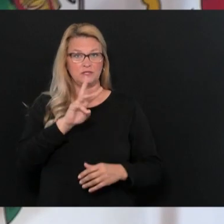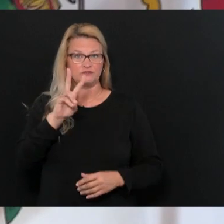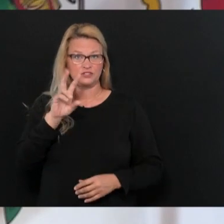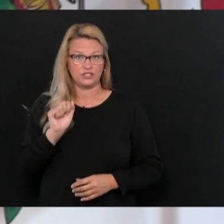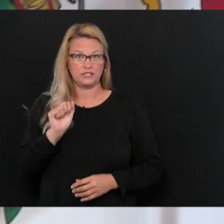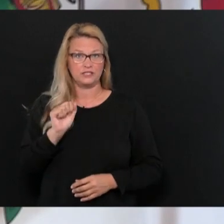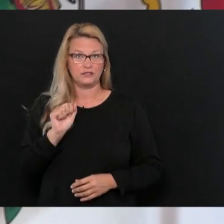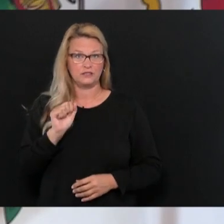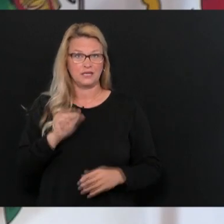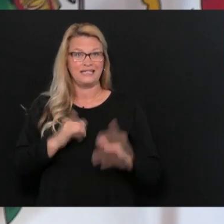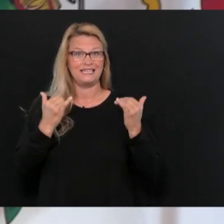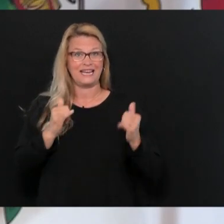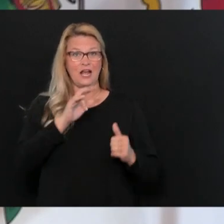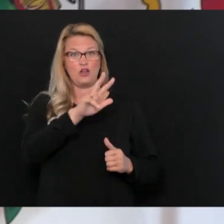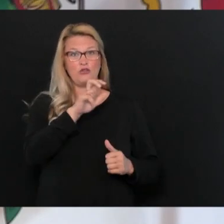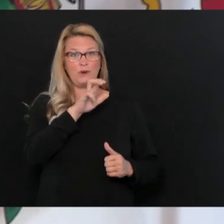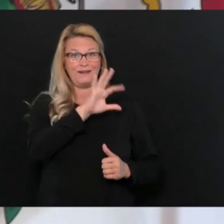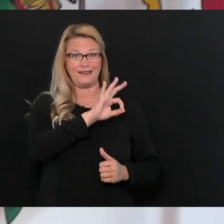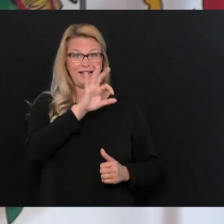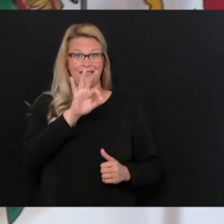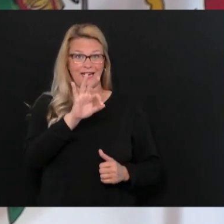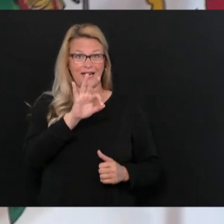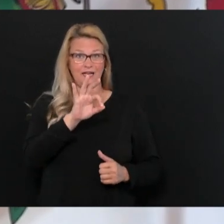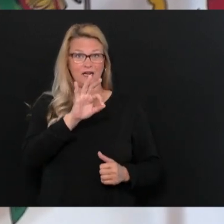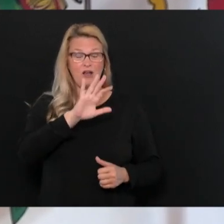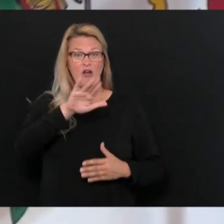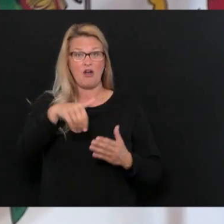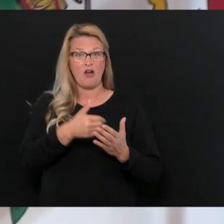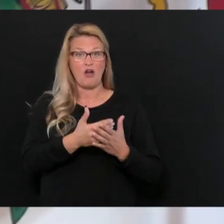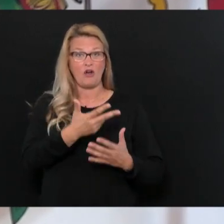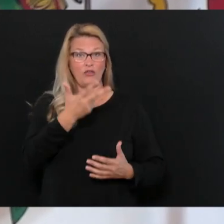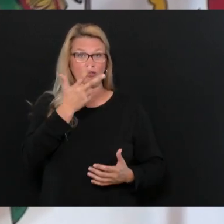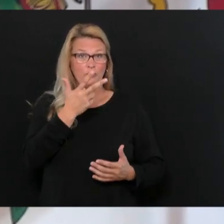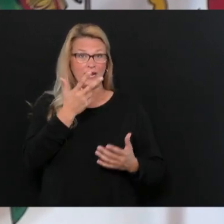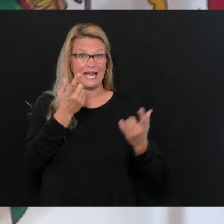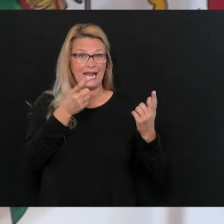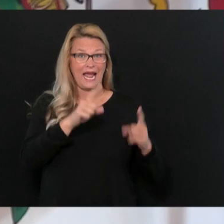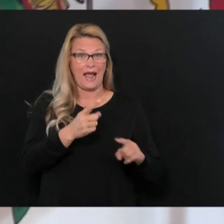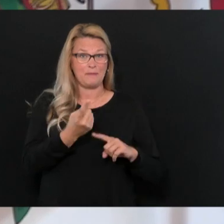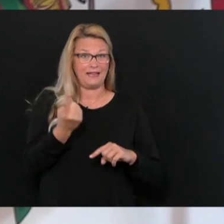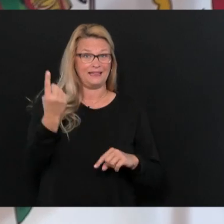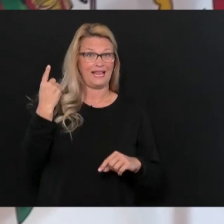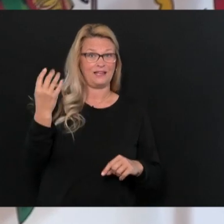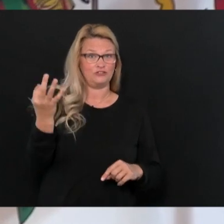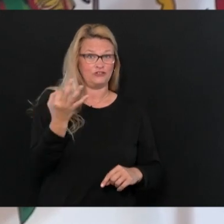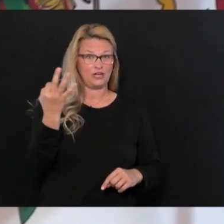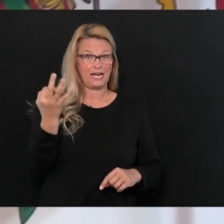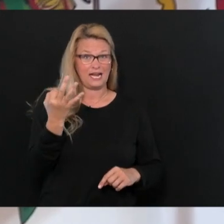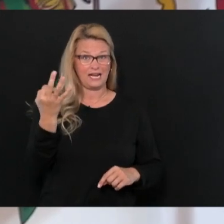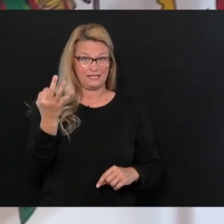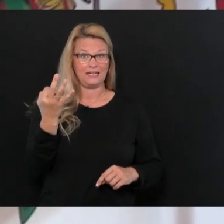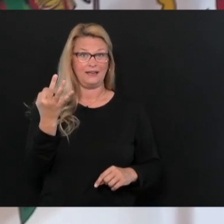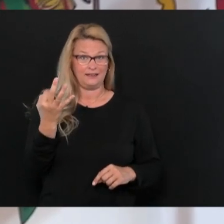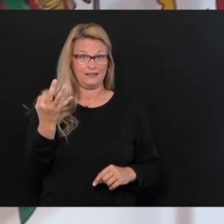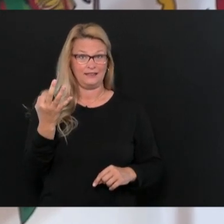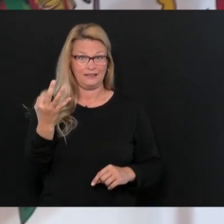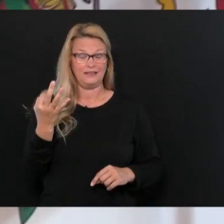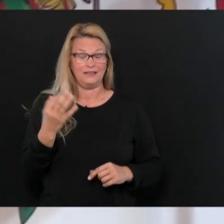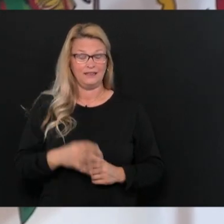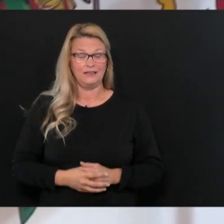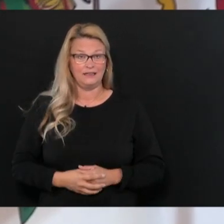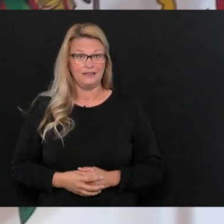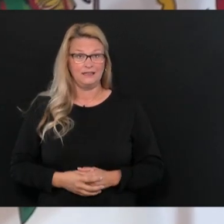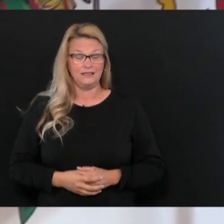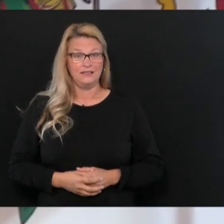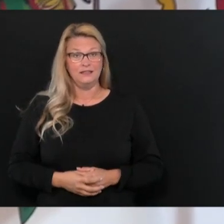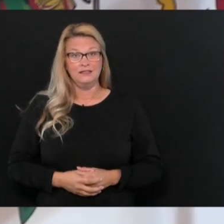up to 399 deaths. All 3 of these deaths occurred on last Friday, came in last Friday to us.